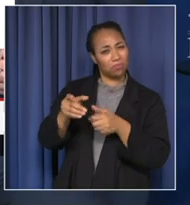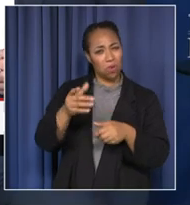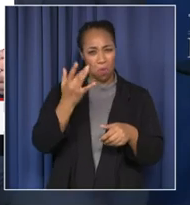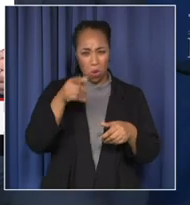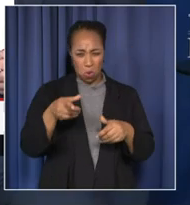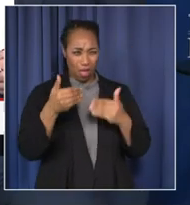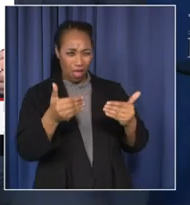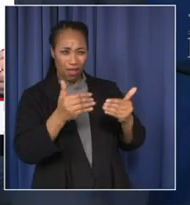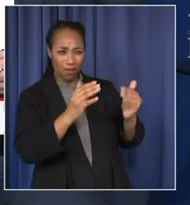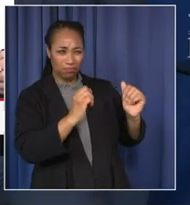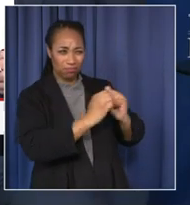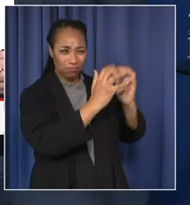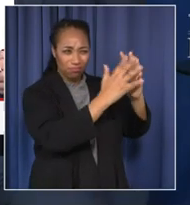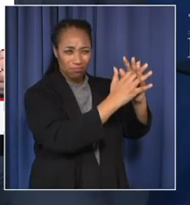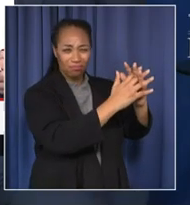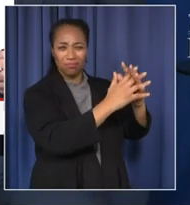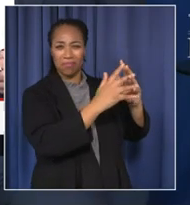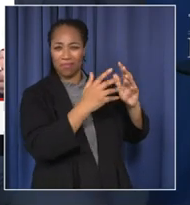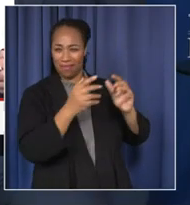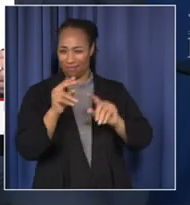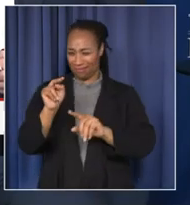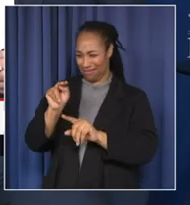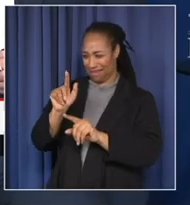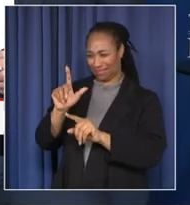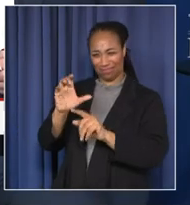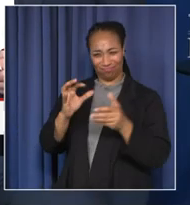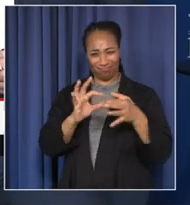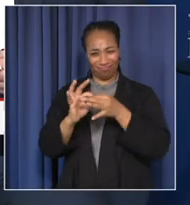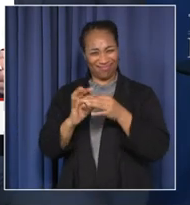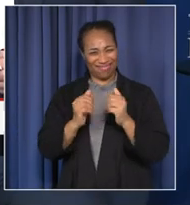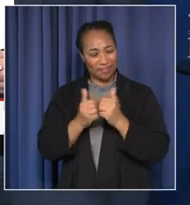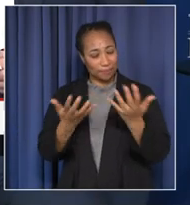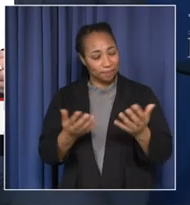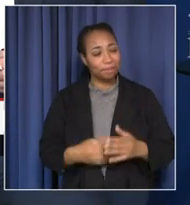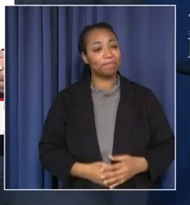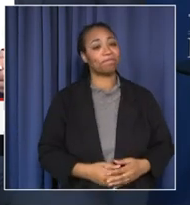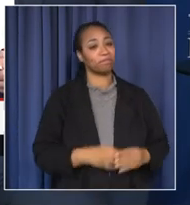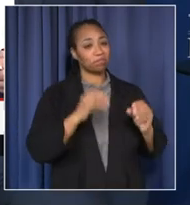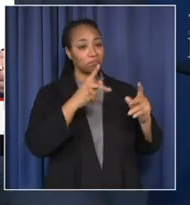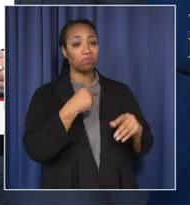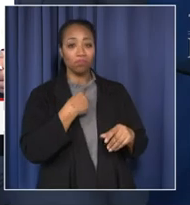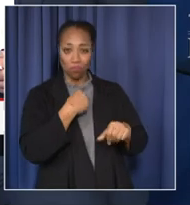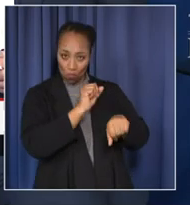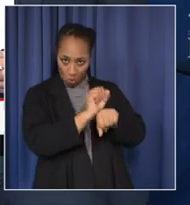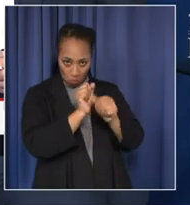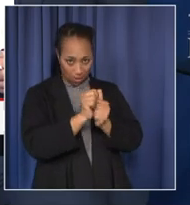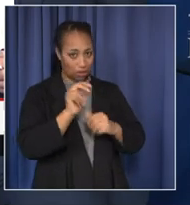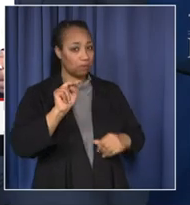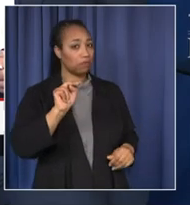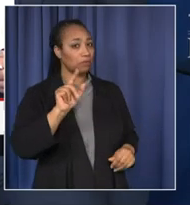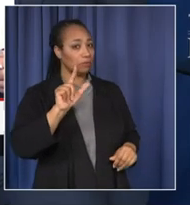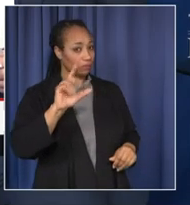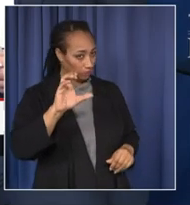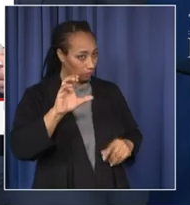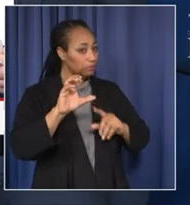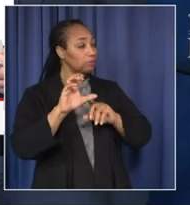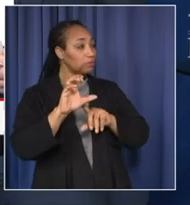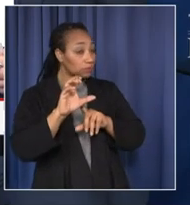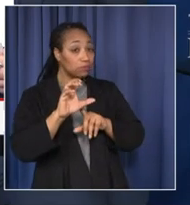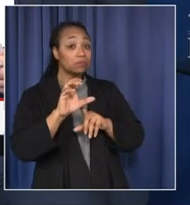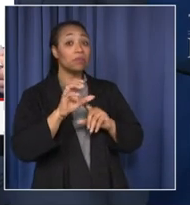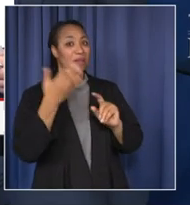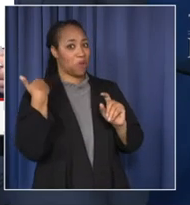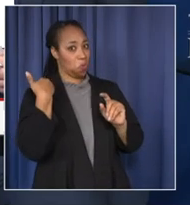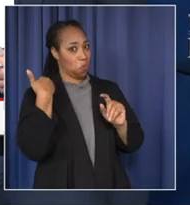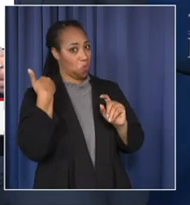it is, and I've done a task force with the League of Cities before, and the League of Cities is a